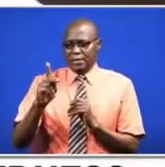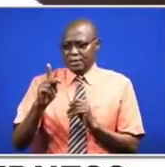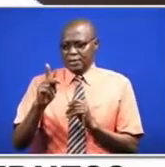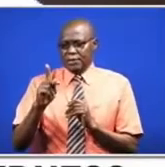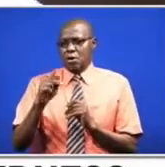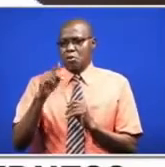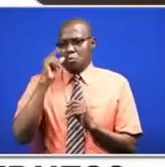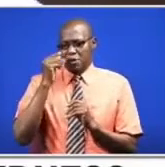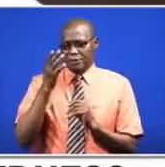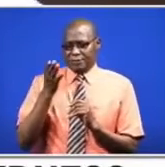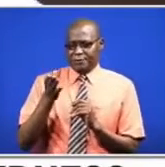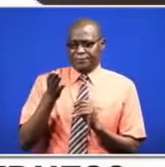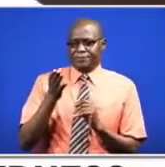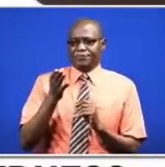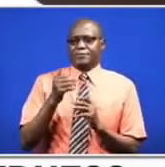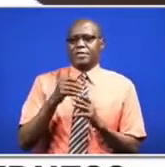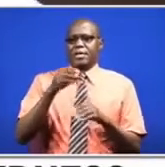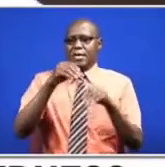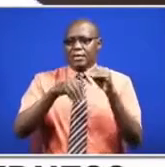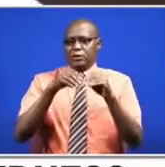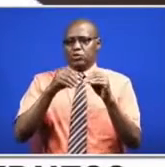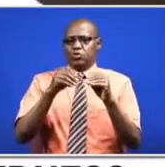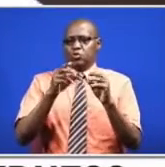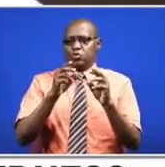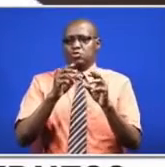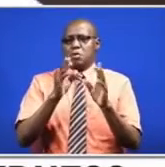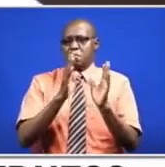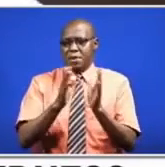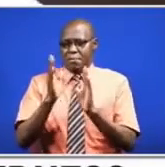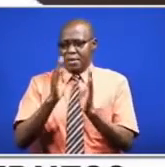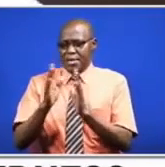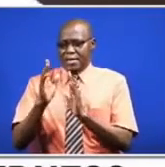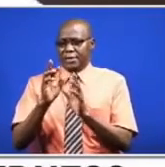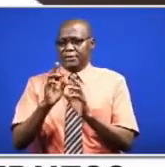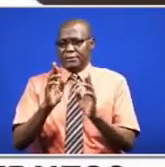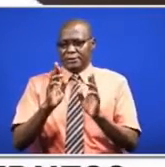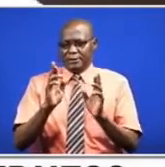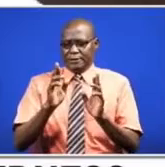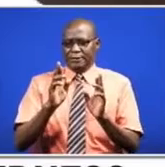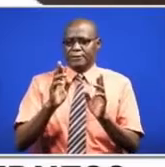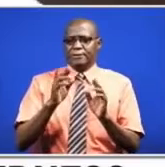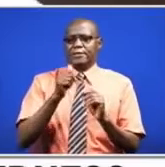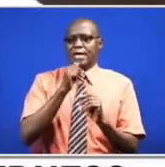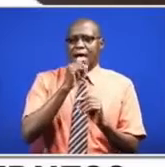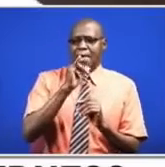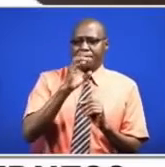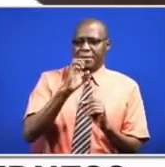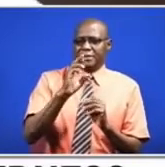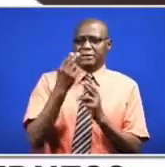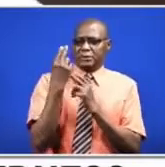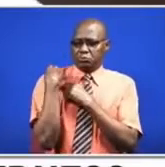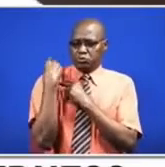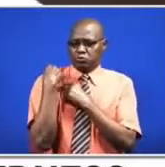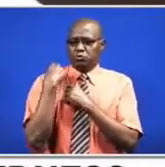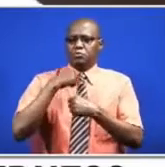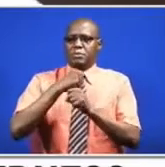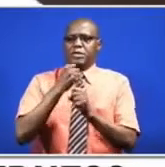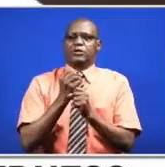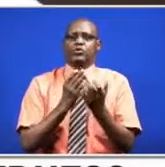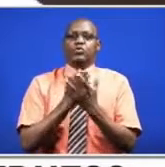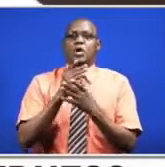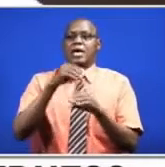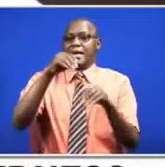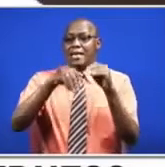Ncck, in Mombasa, on election preparedness, Bishop Alphonce reiterated that IEBC is mandated to ensure that the elections